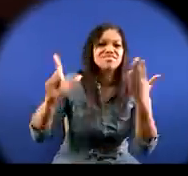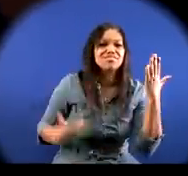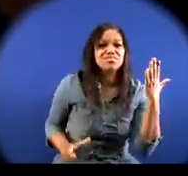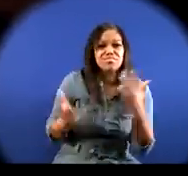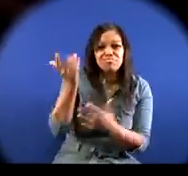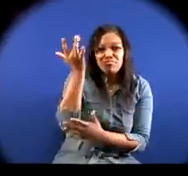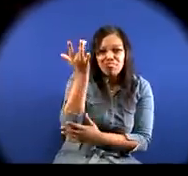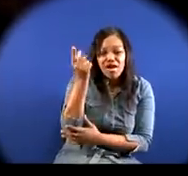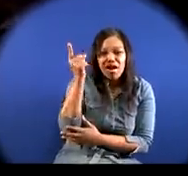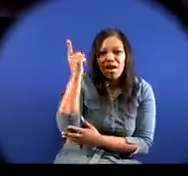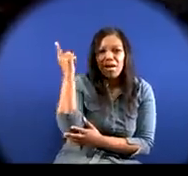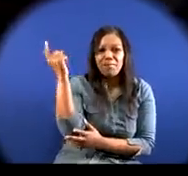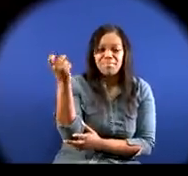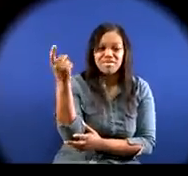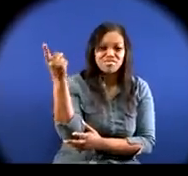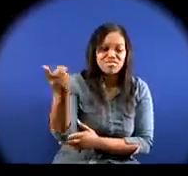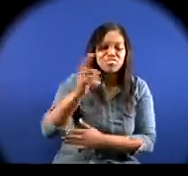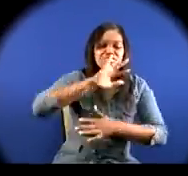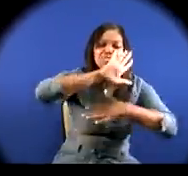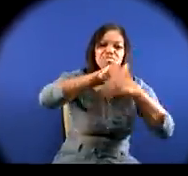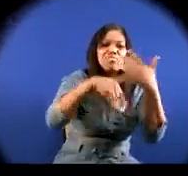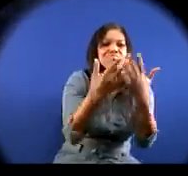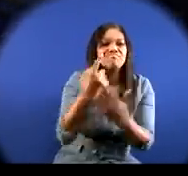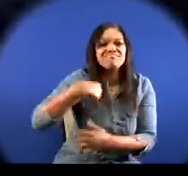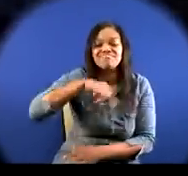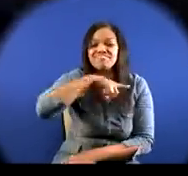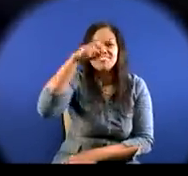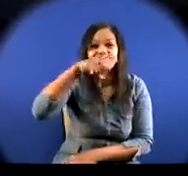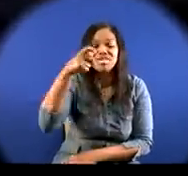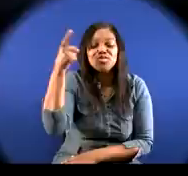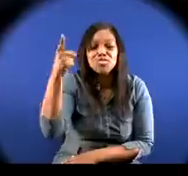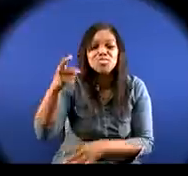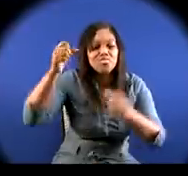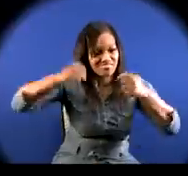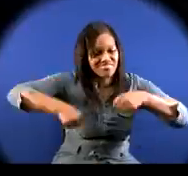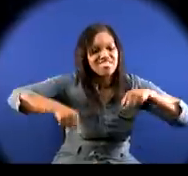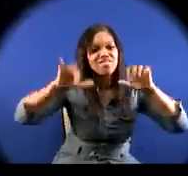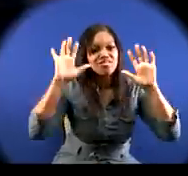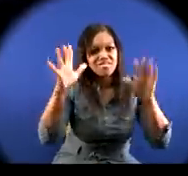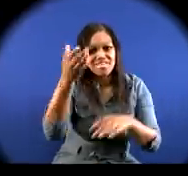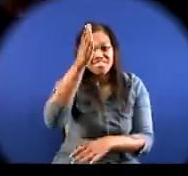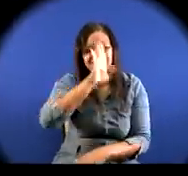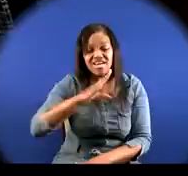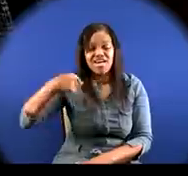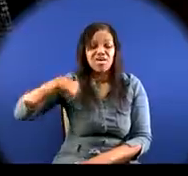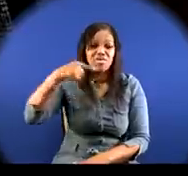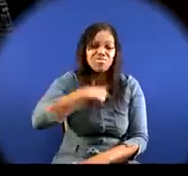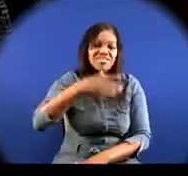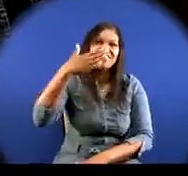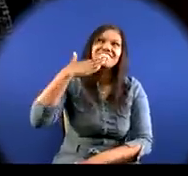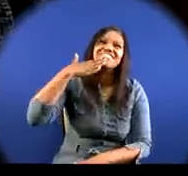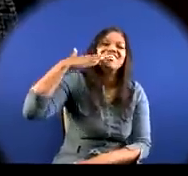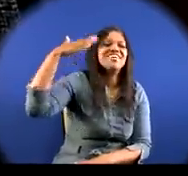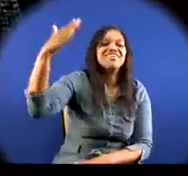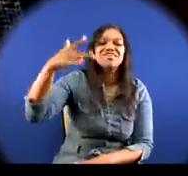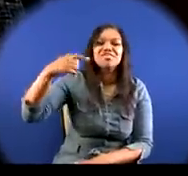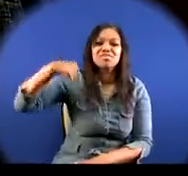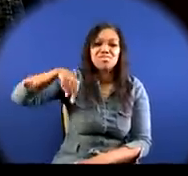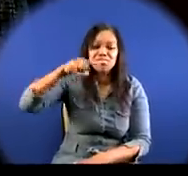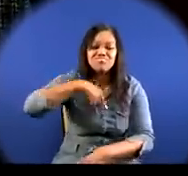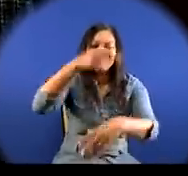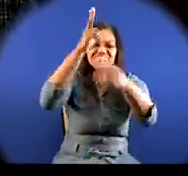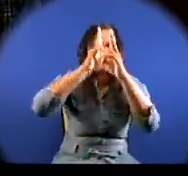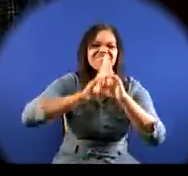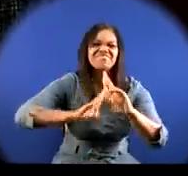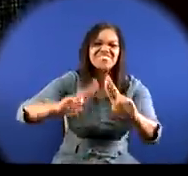because you are all that we need and more. You are the sacrifice, God. And we thank you, and we bless